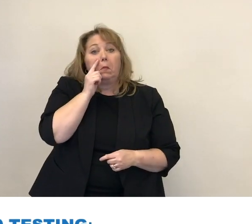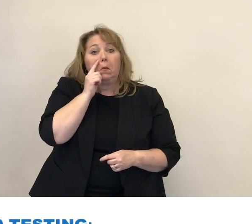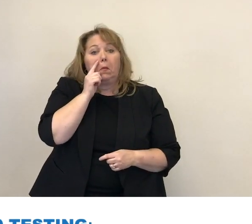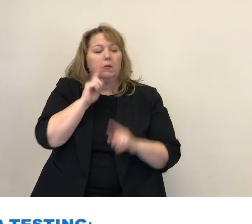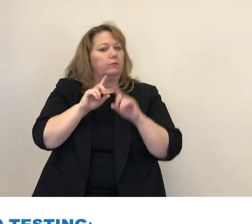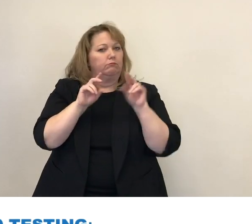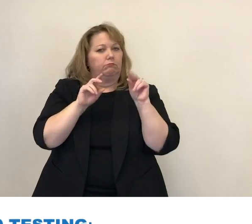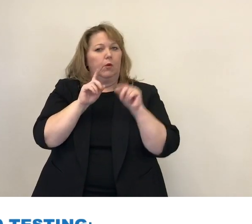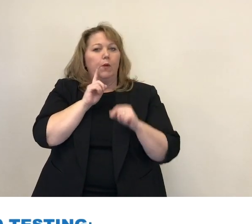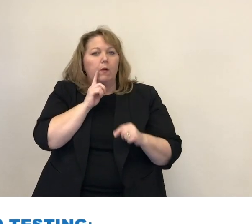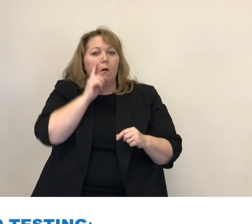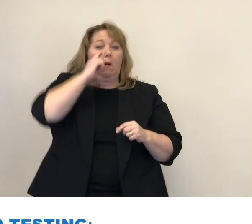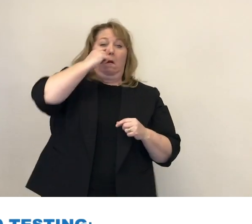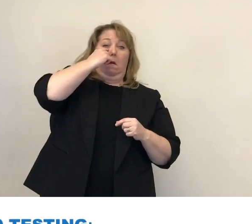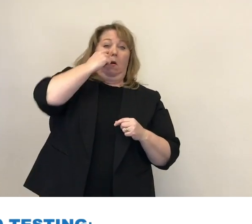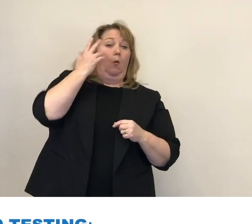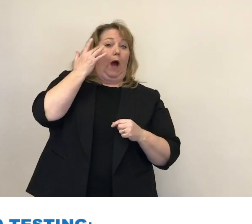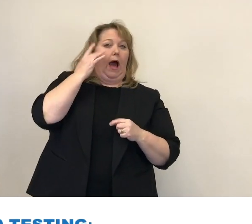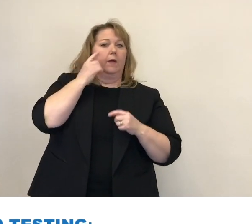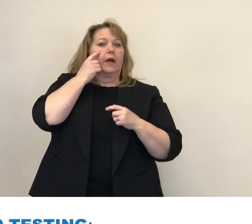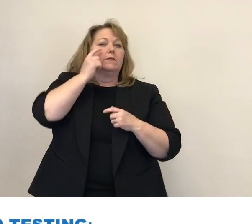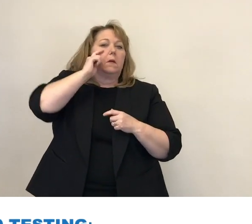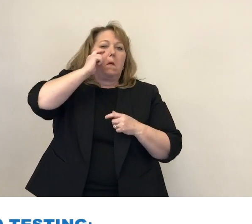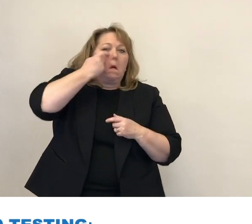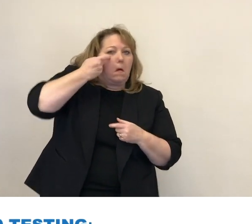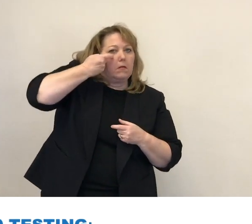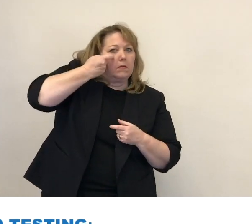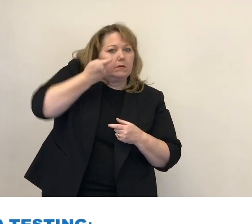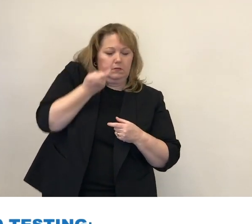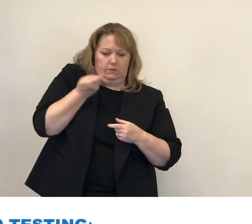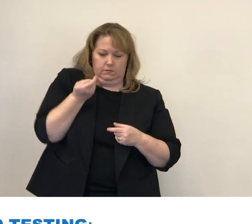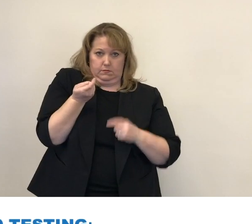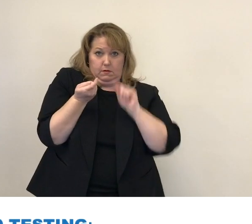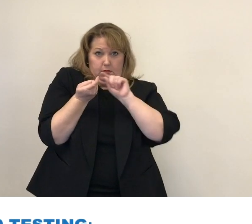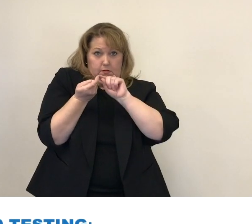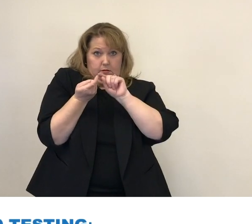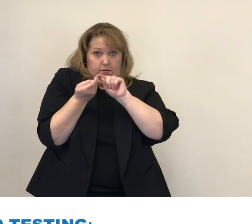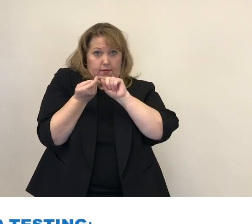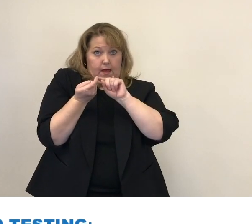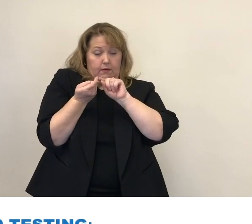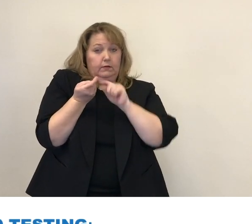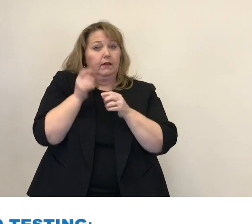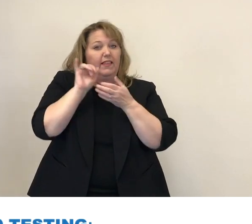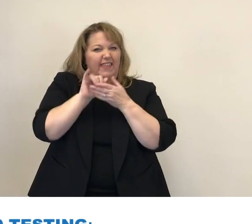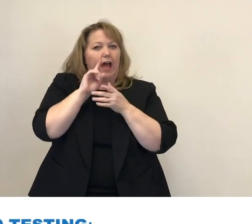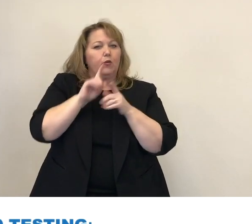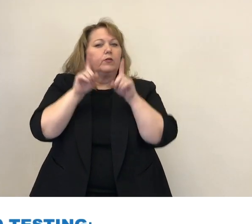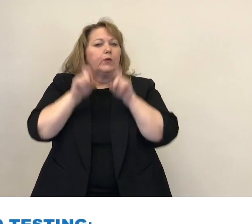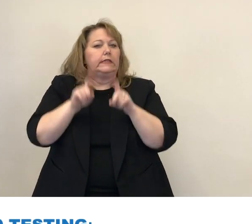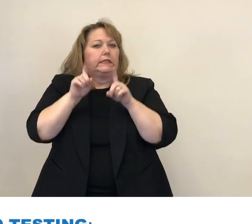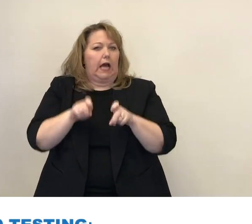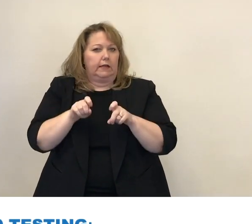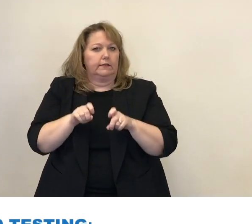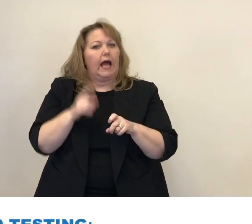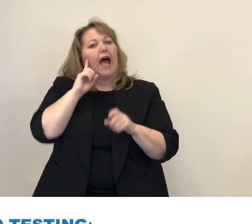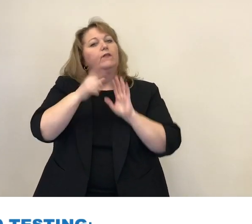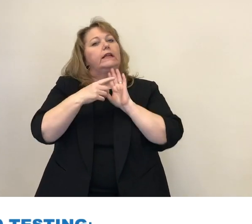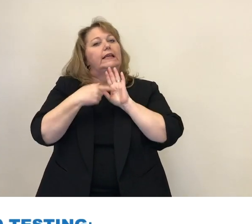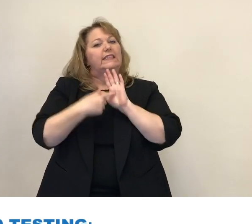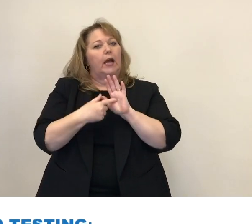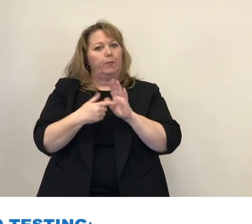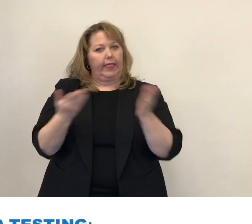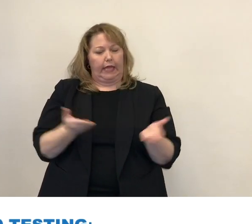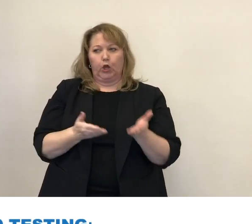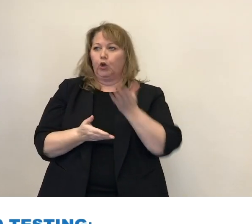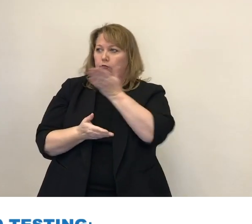swab so that we can perform a lab test. That is performed with a collection kit, and I have an example of one right here. This